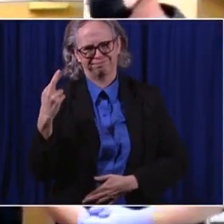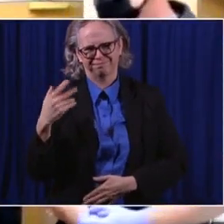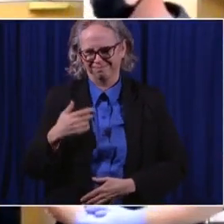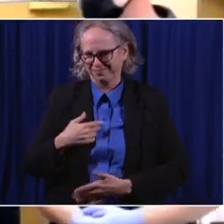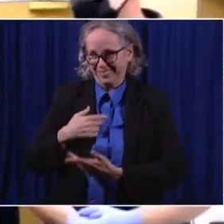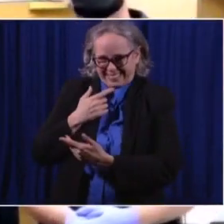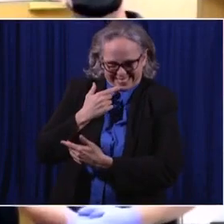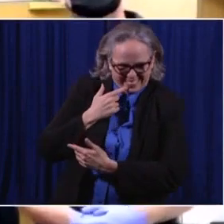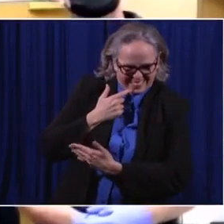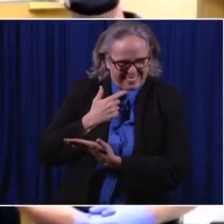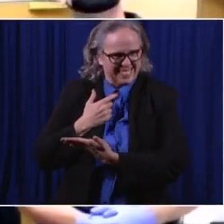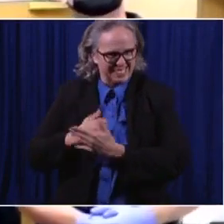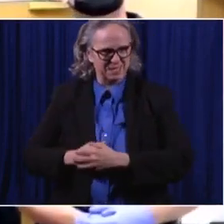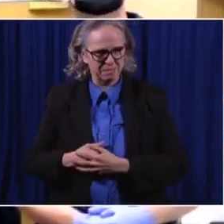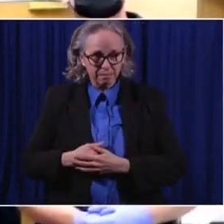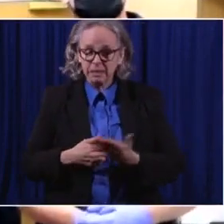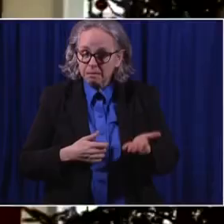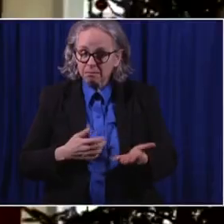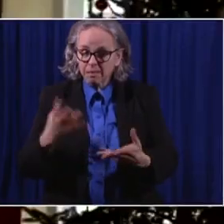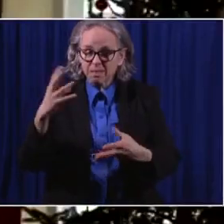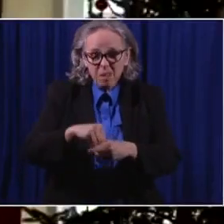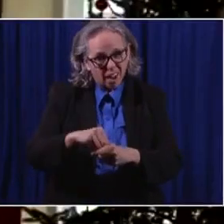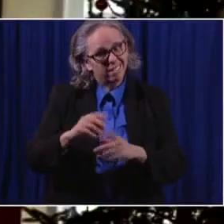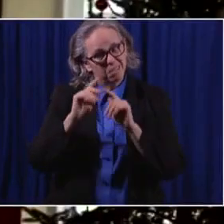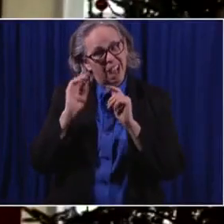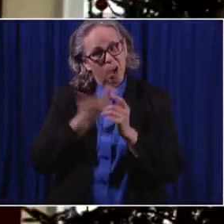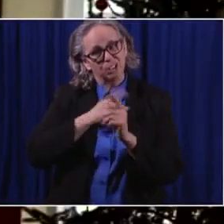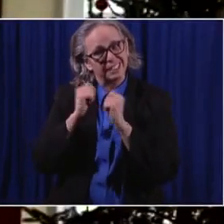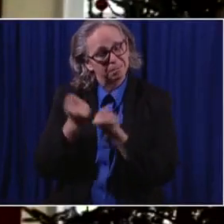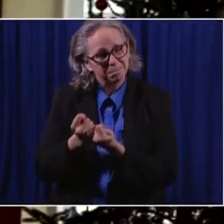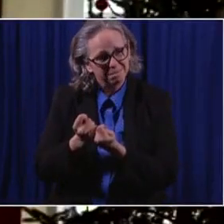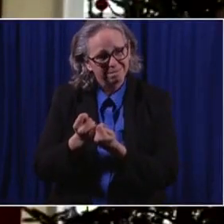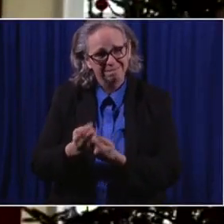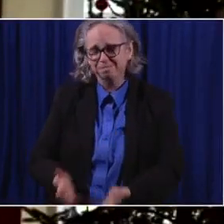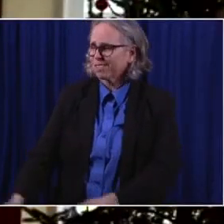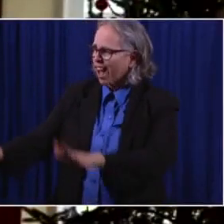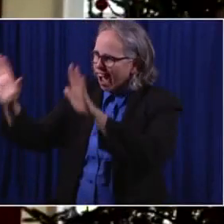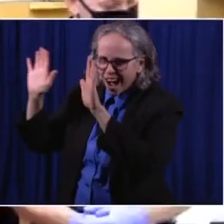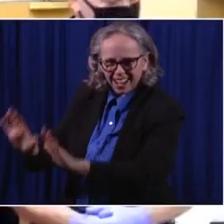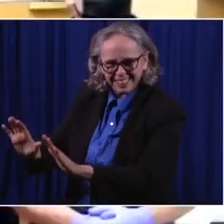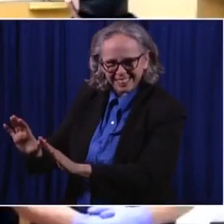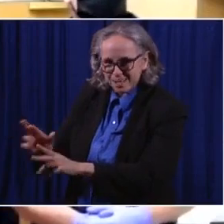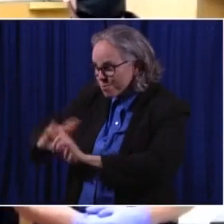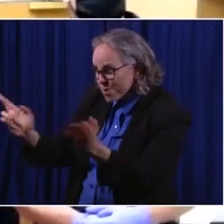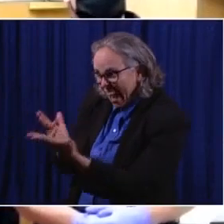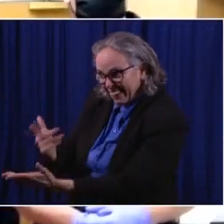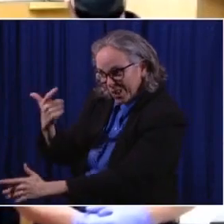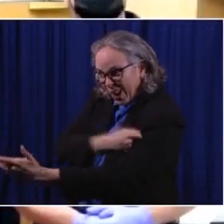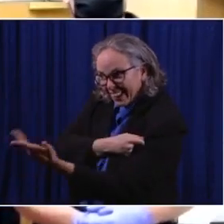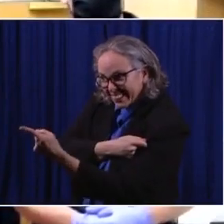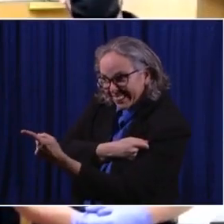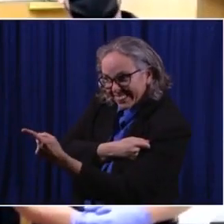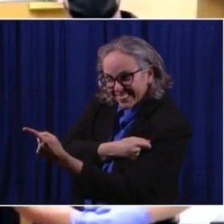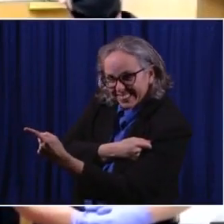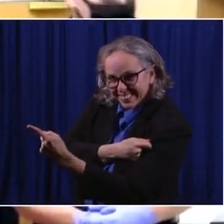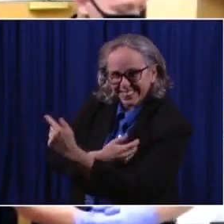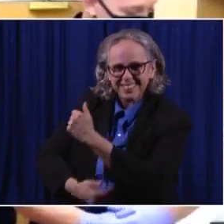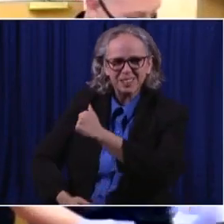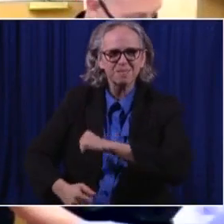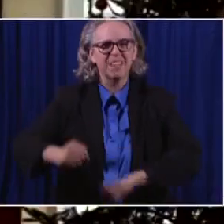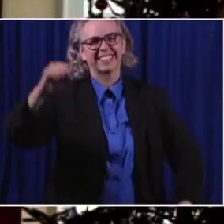teams. Awesome. Well, doctor, are you ready to get the vaccine? Dan, I am. You guys ready to go? Yes,